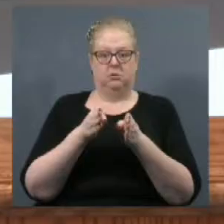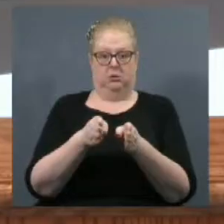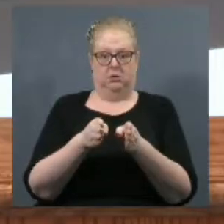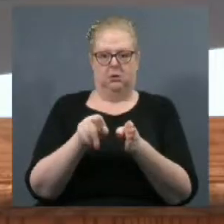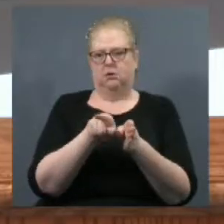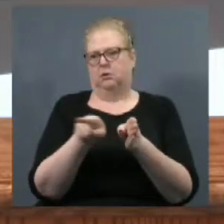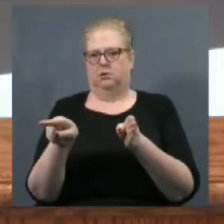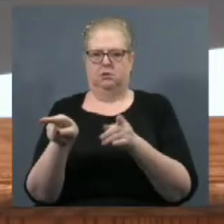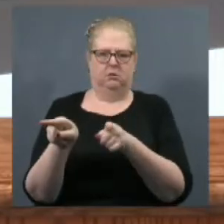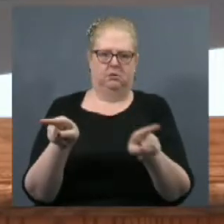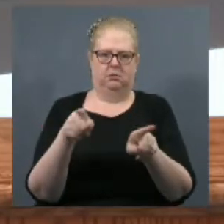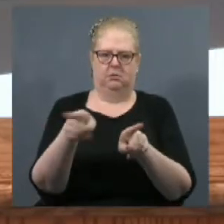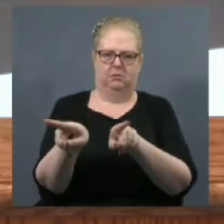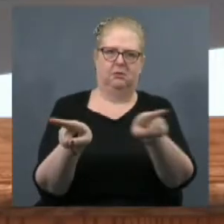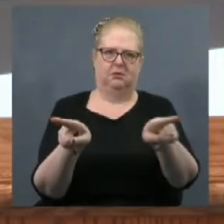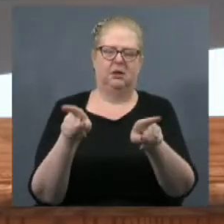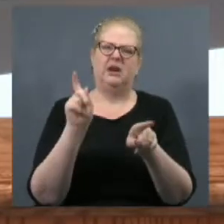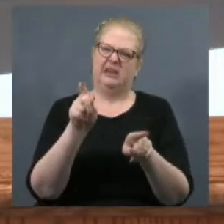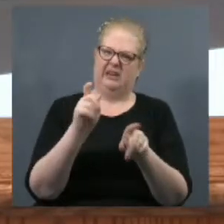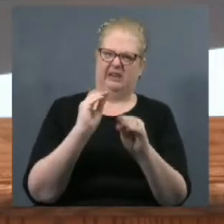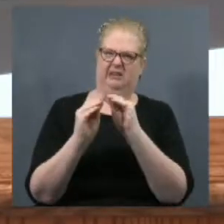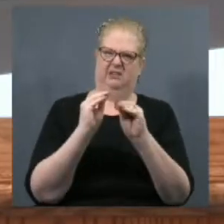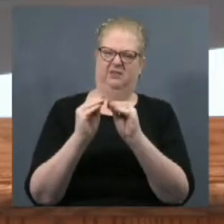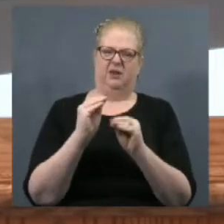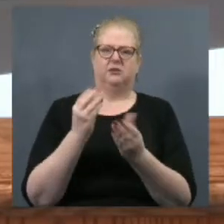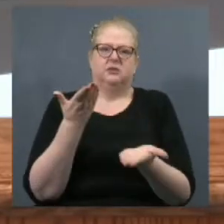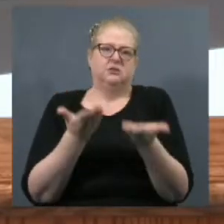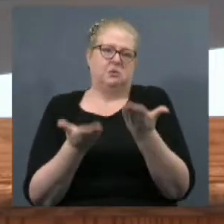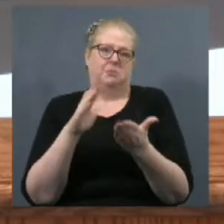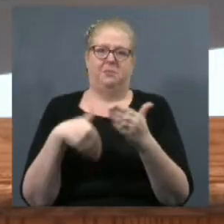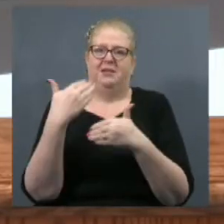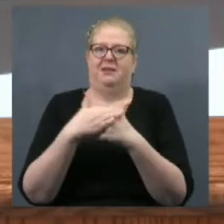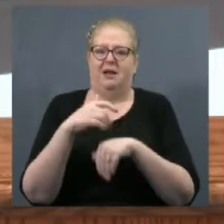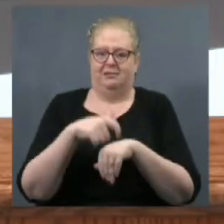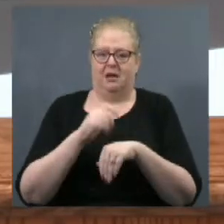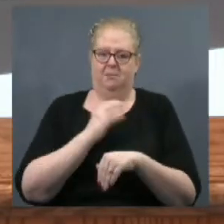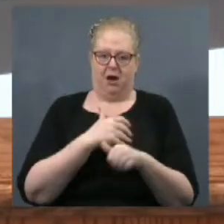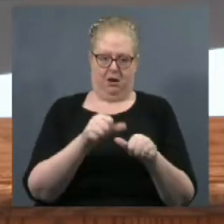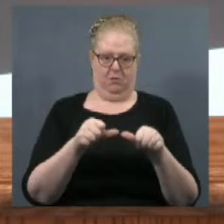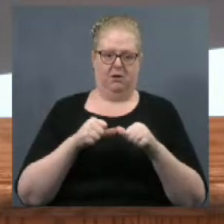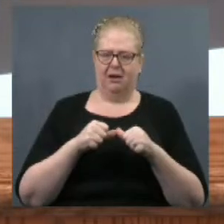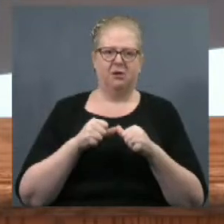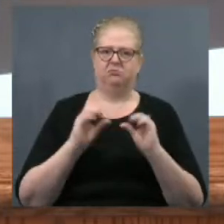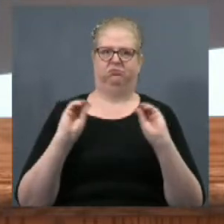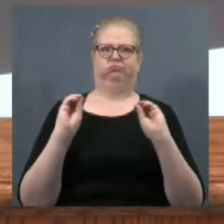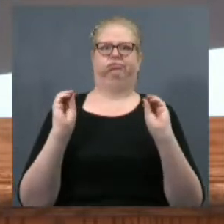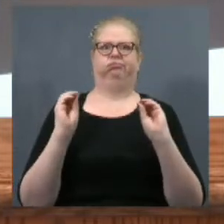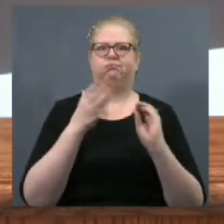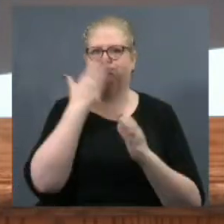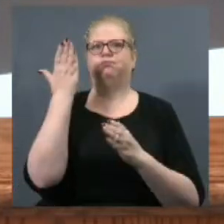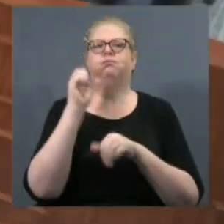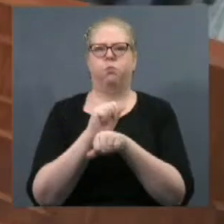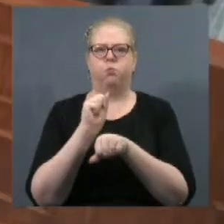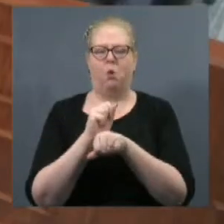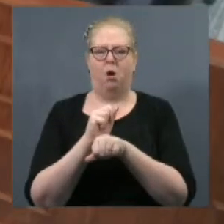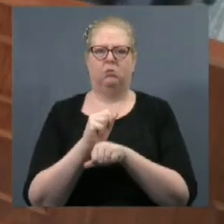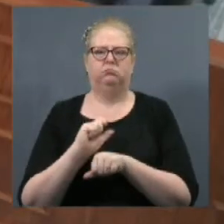other way where we're sitting on the other end next time and nothing's getting done with any extra money, so. yes, sir. Thank you.